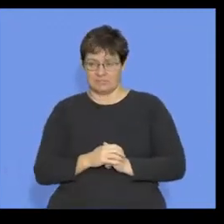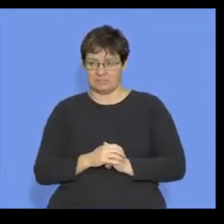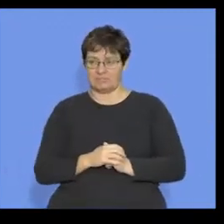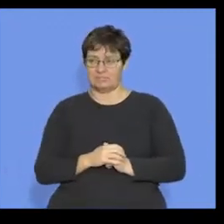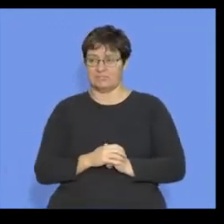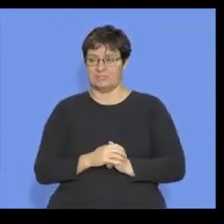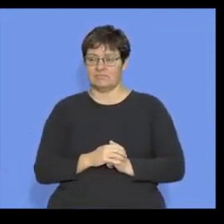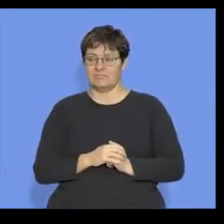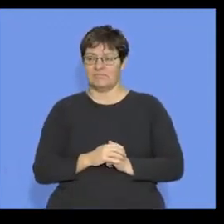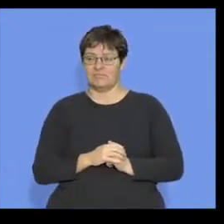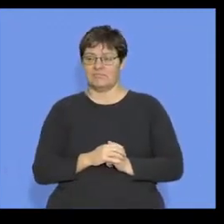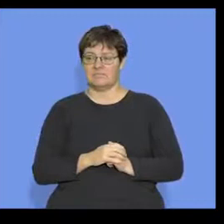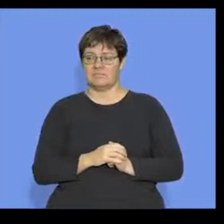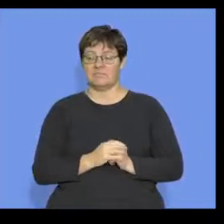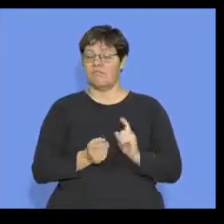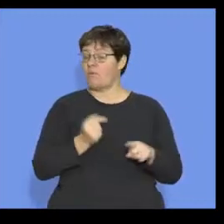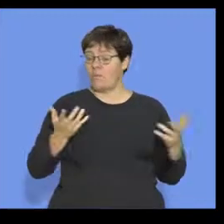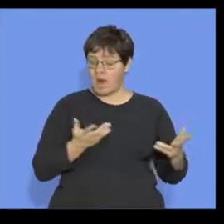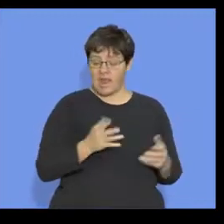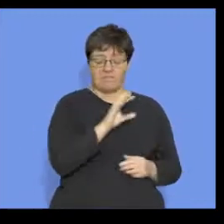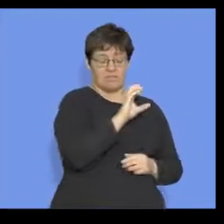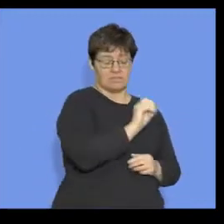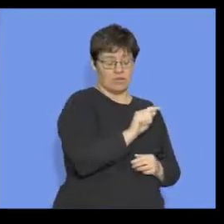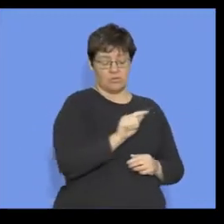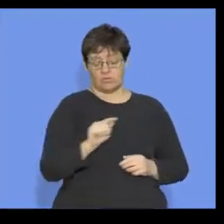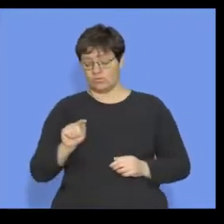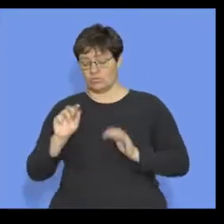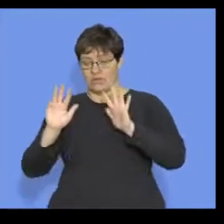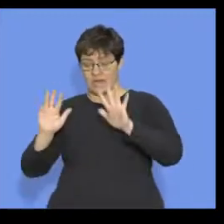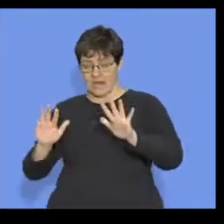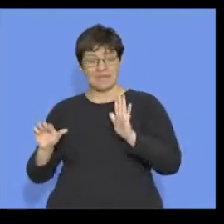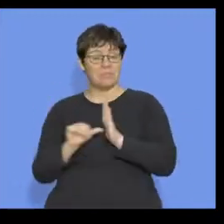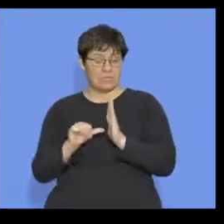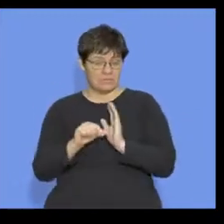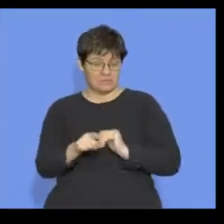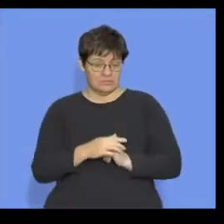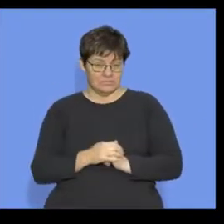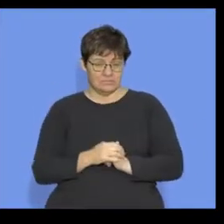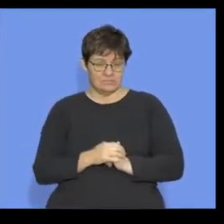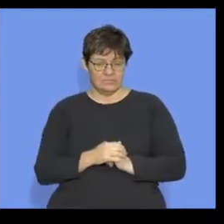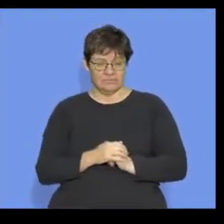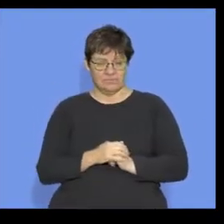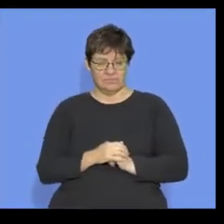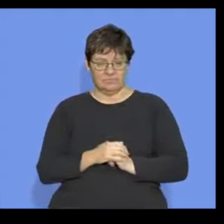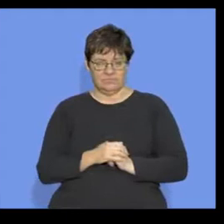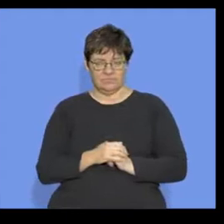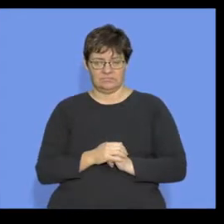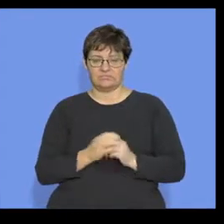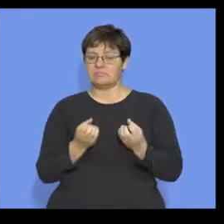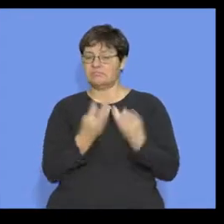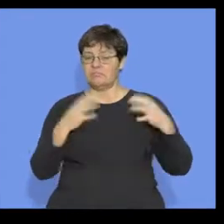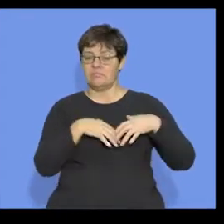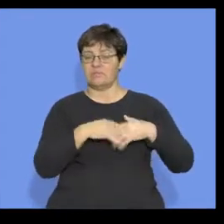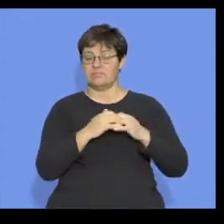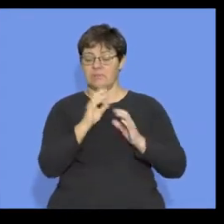4-digit pin, okay? And from where? From which numbers? 0 to 9. Very important. How many pins can